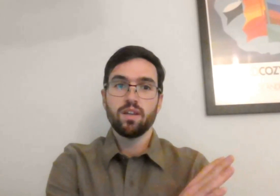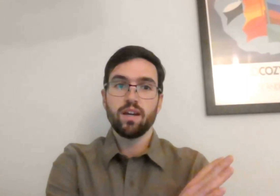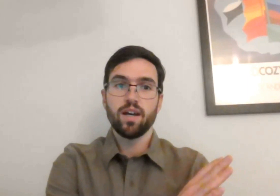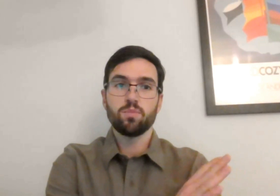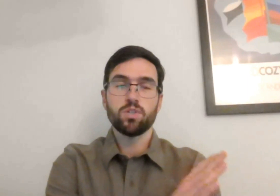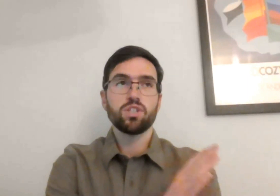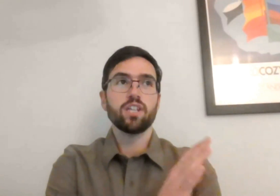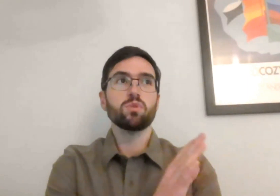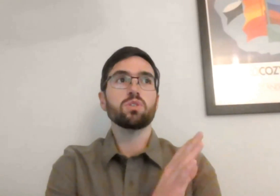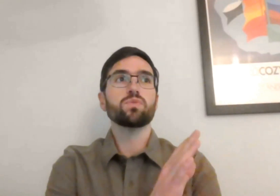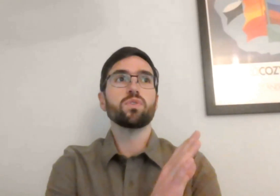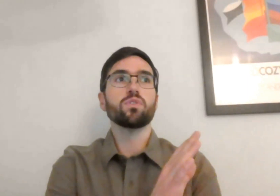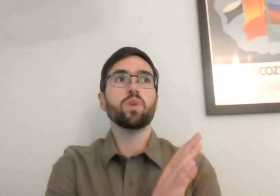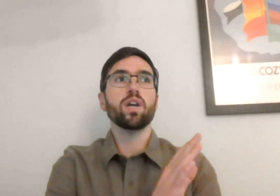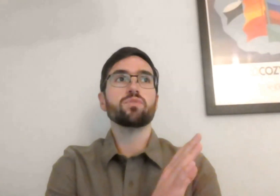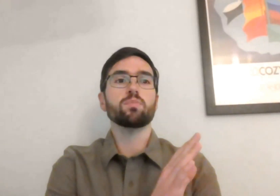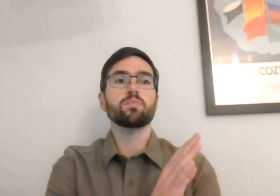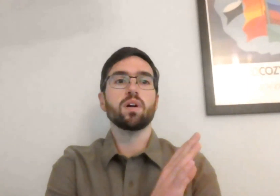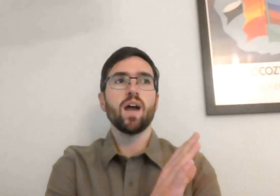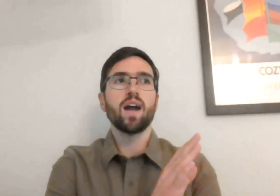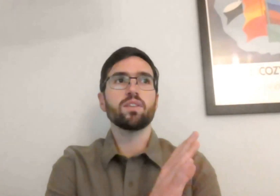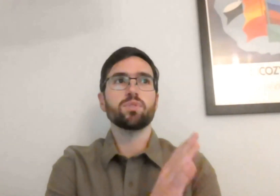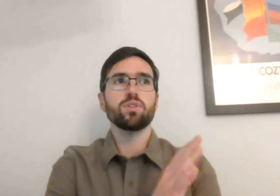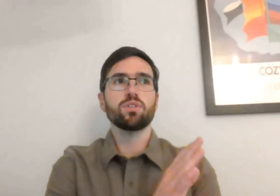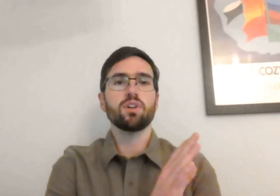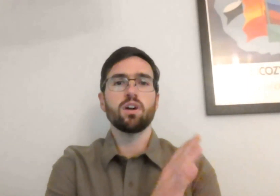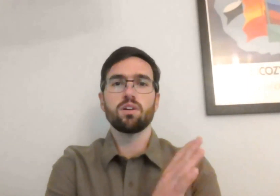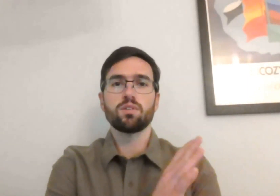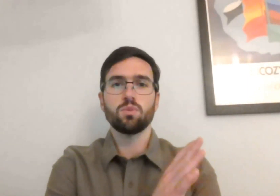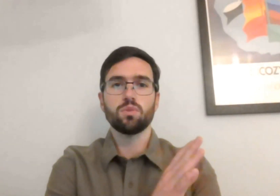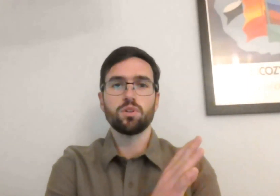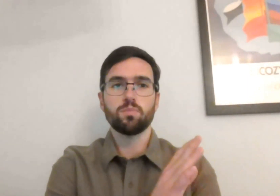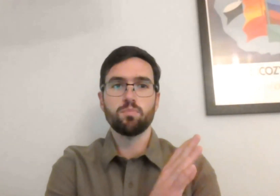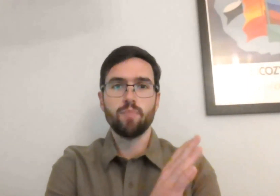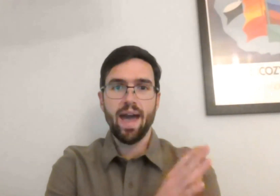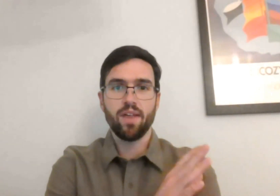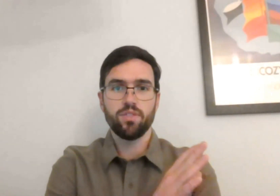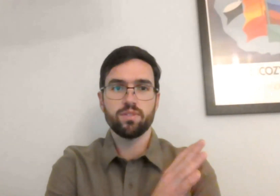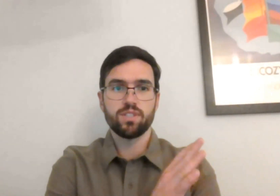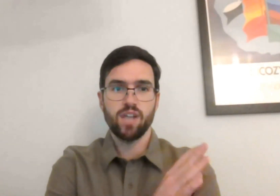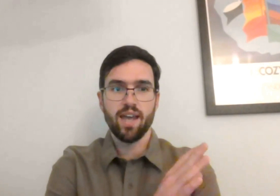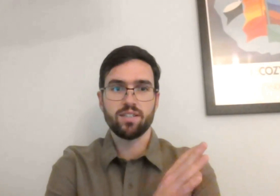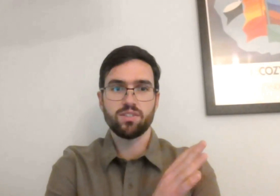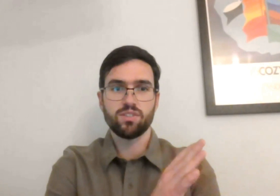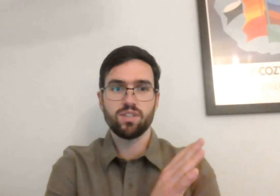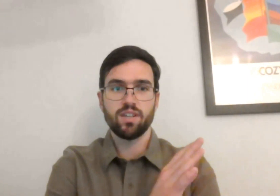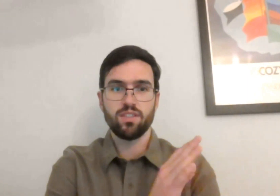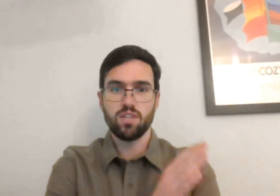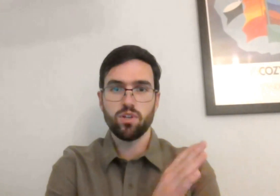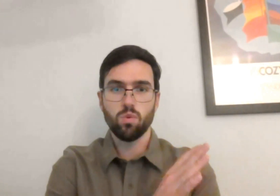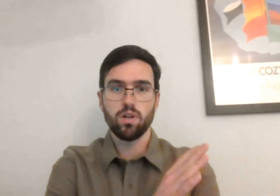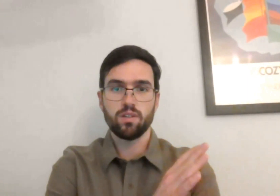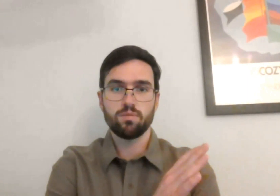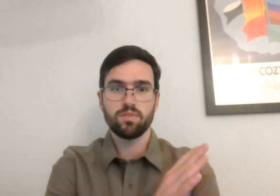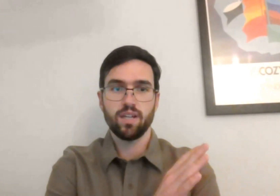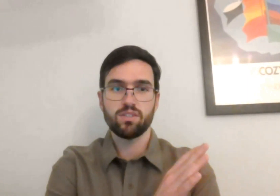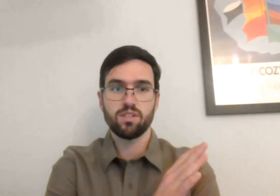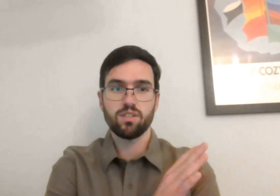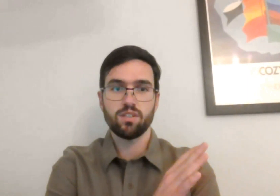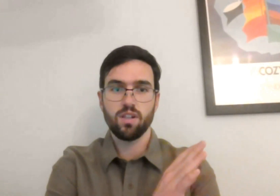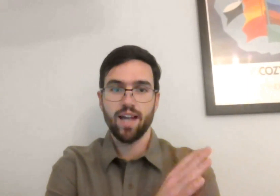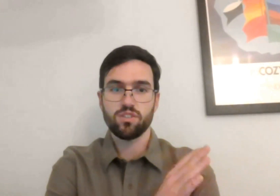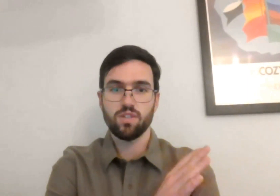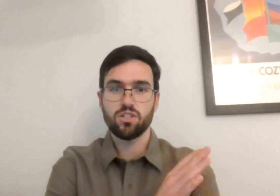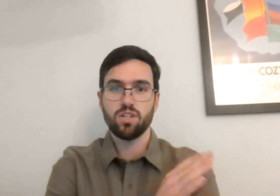program, which takes you a little further away from a lot of the pure hardcore math and science theory work